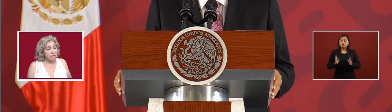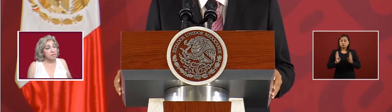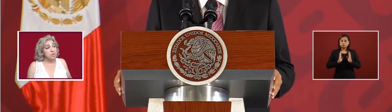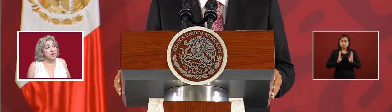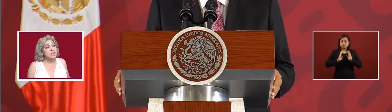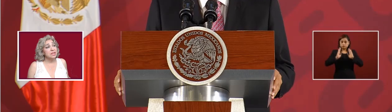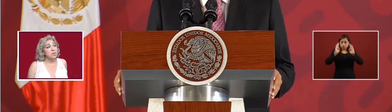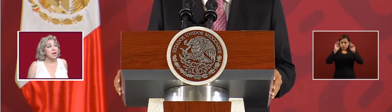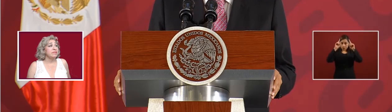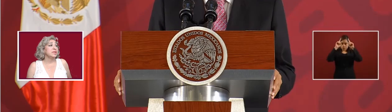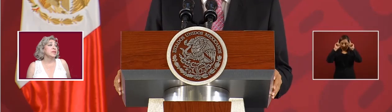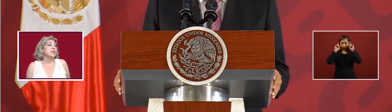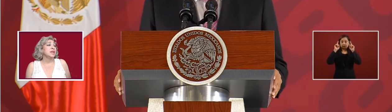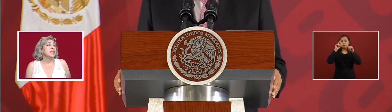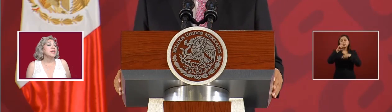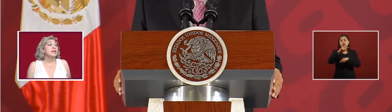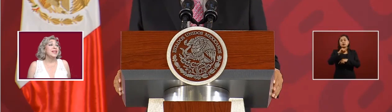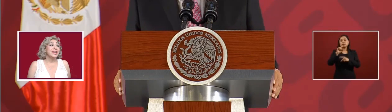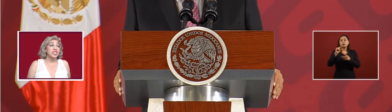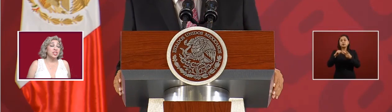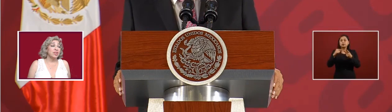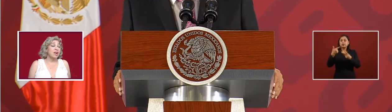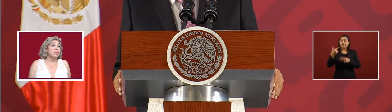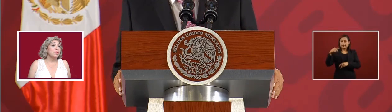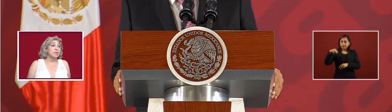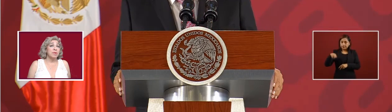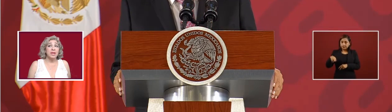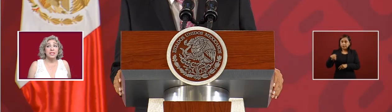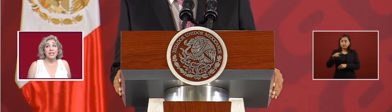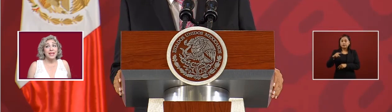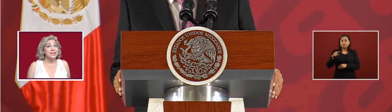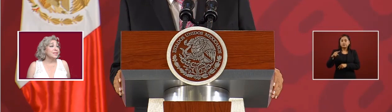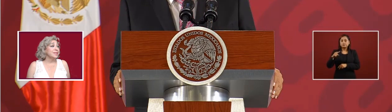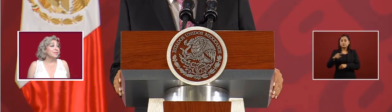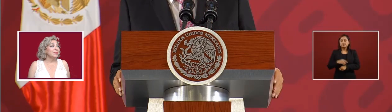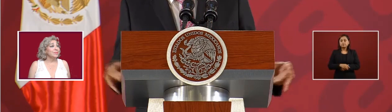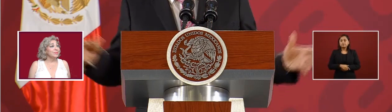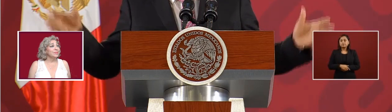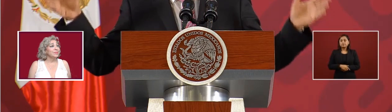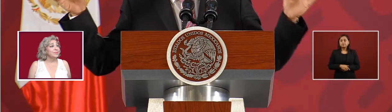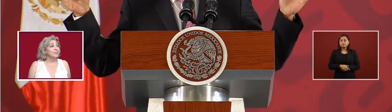The Marines arrived, National Guard were sent,